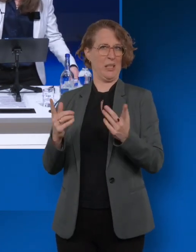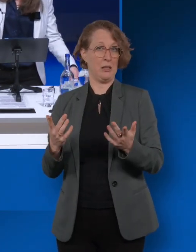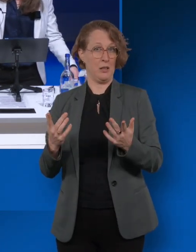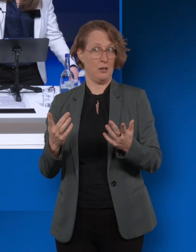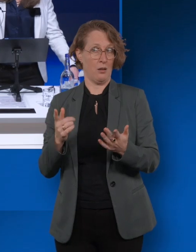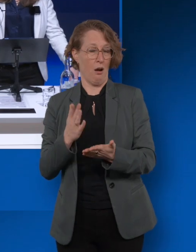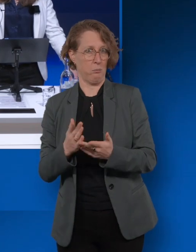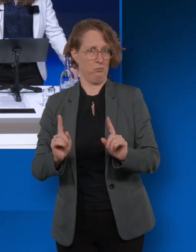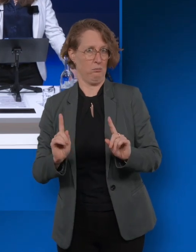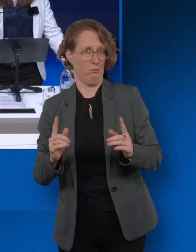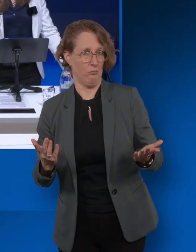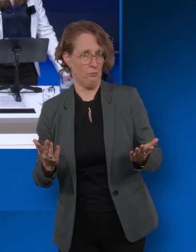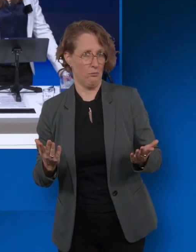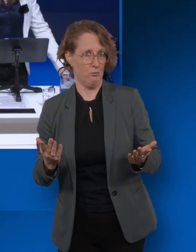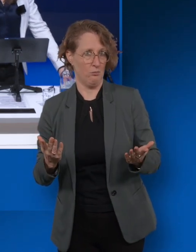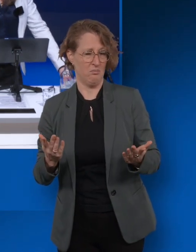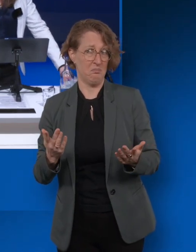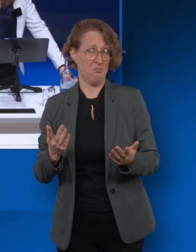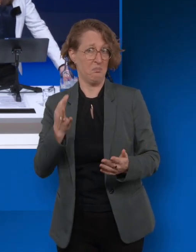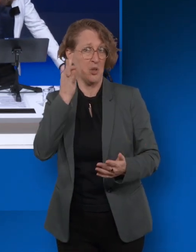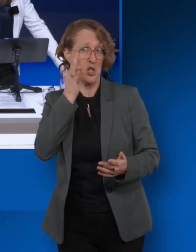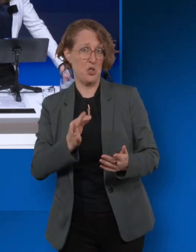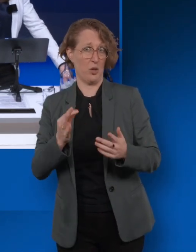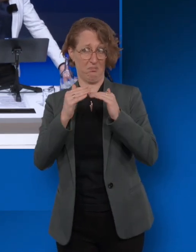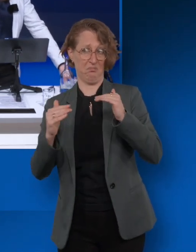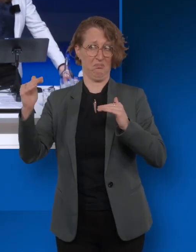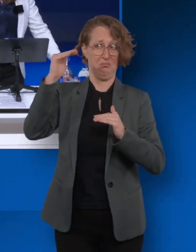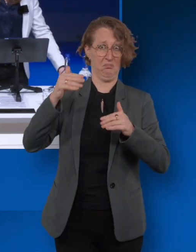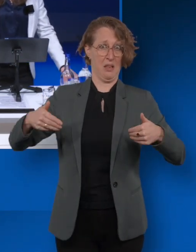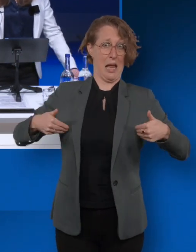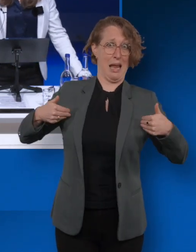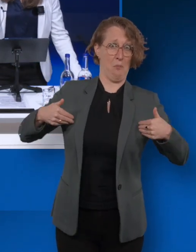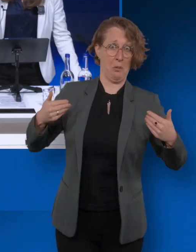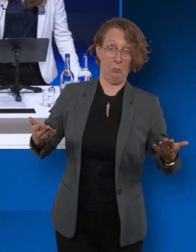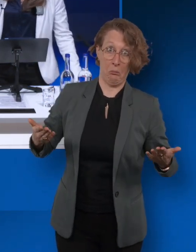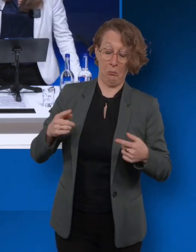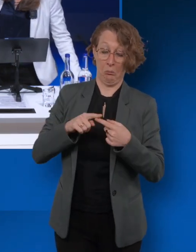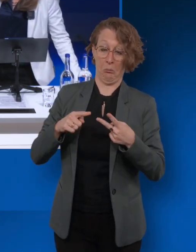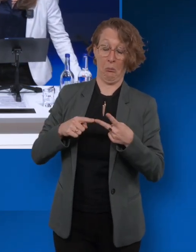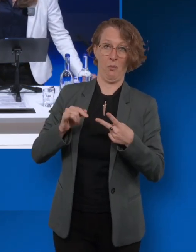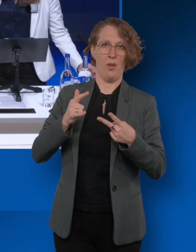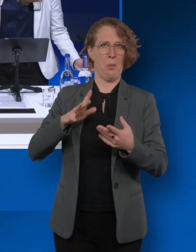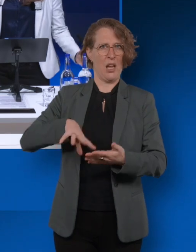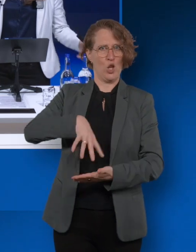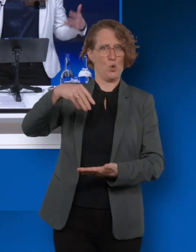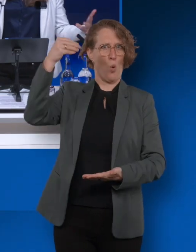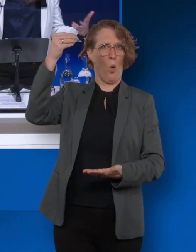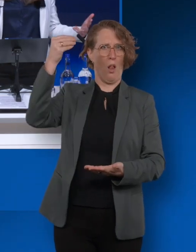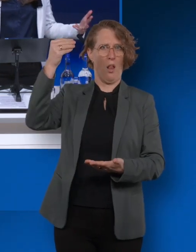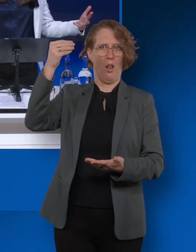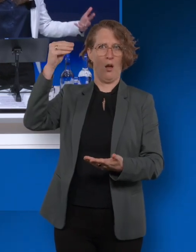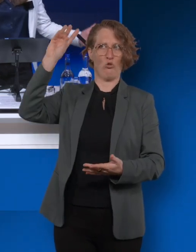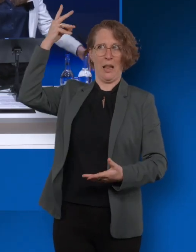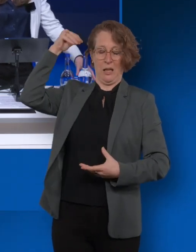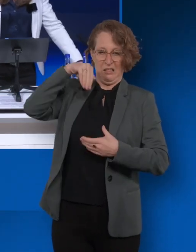we? Are we just advanced apes? Are we souls that are trapped